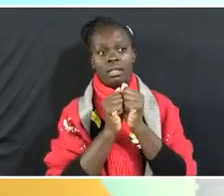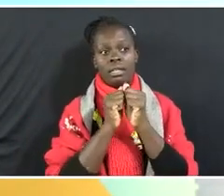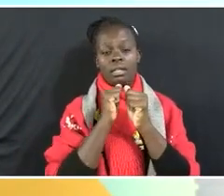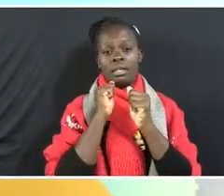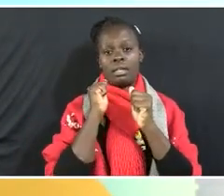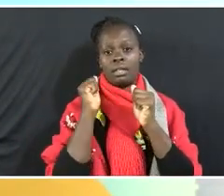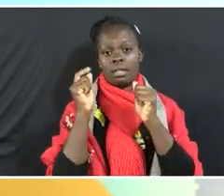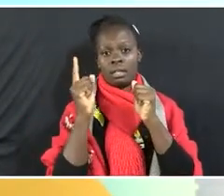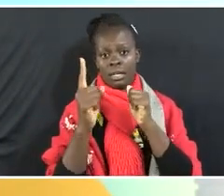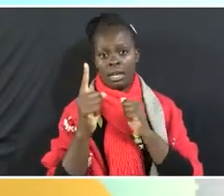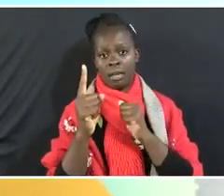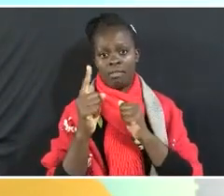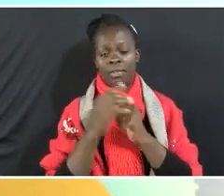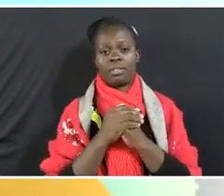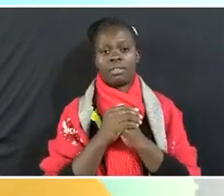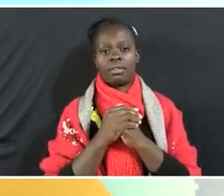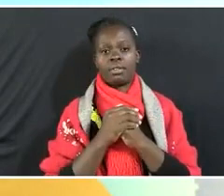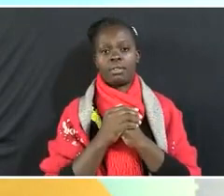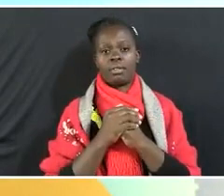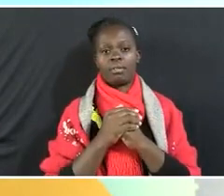some years back, the year of COVID.